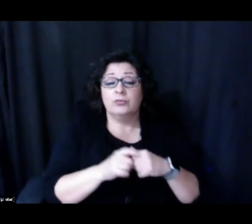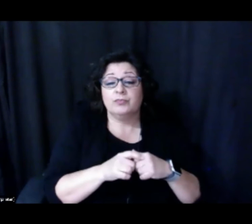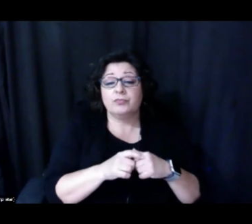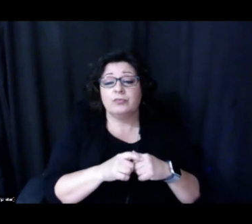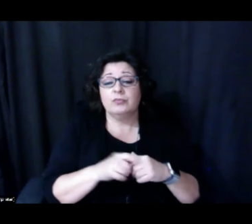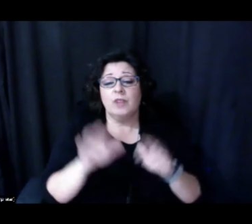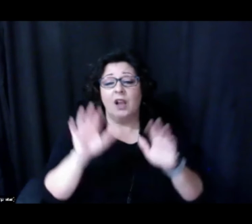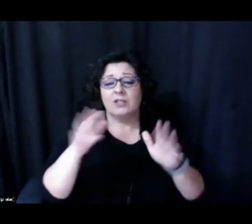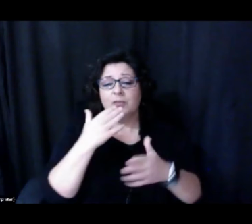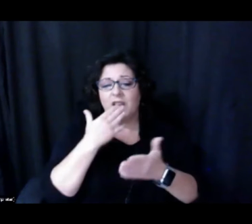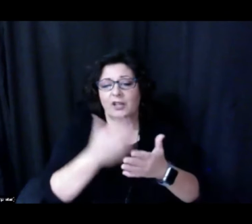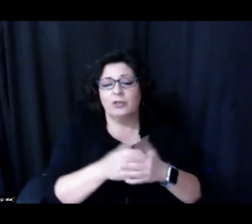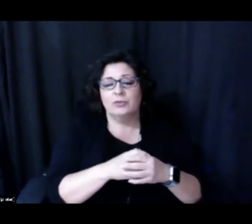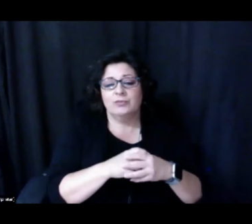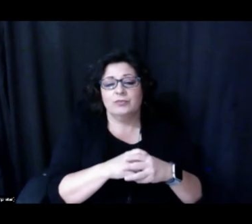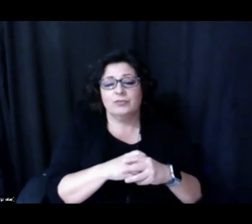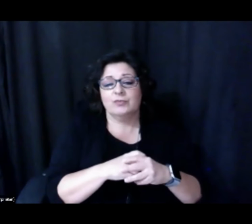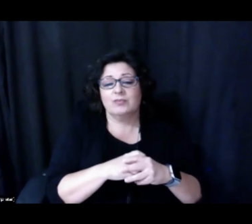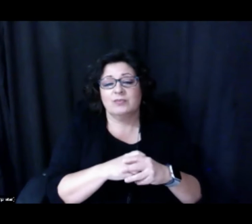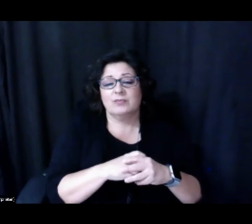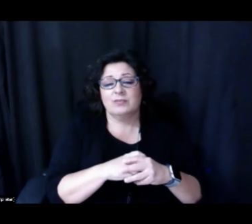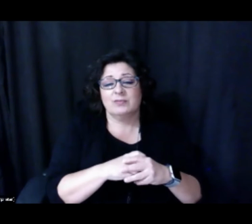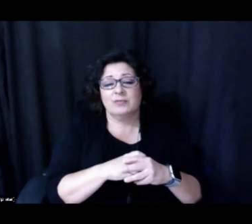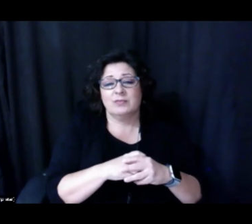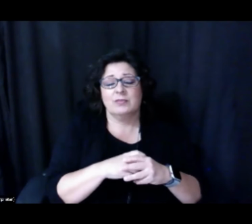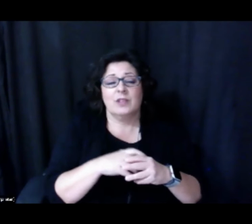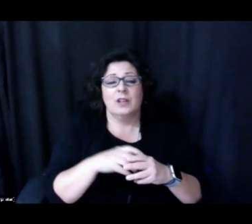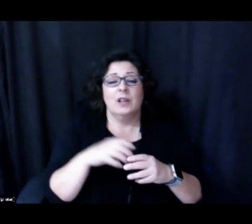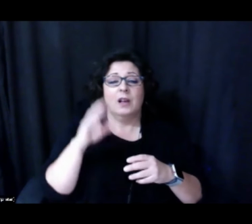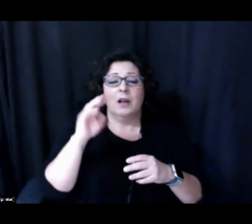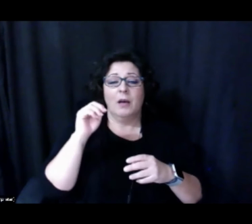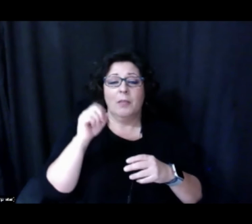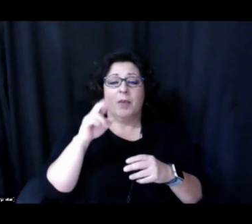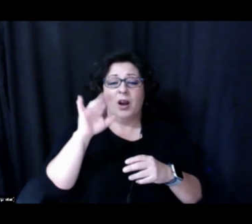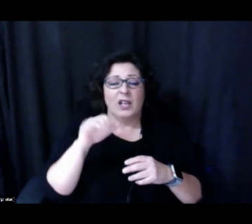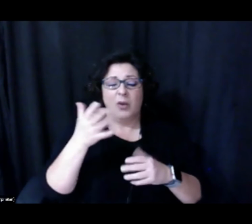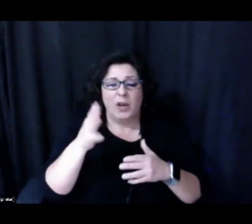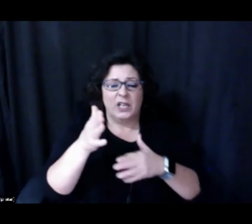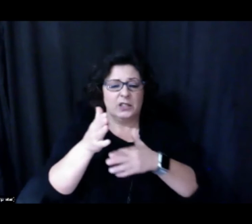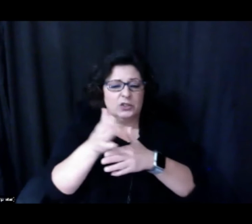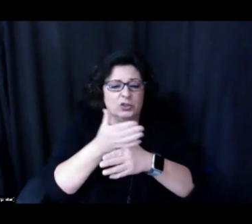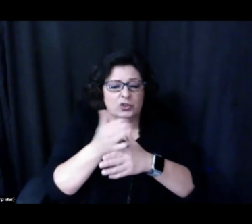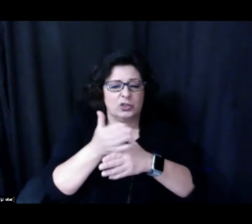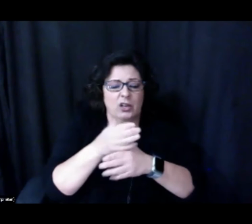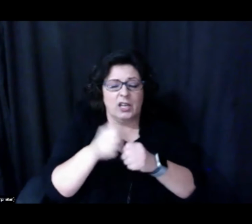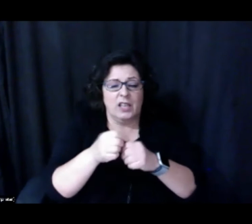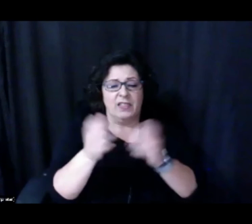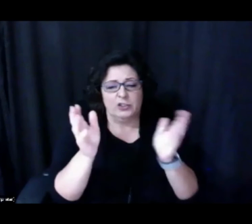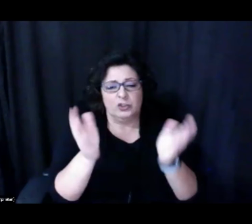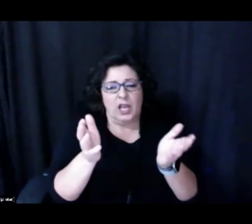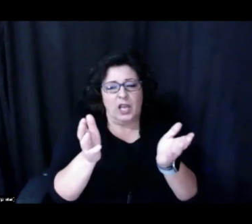Awesome, thank you all. So Marley already shared in the chat